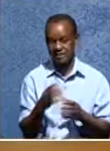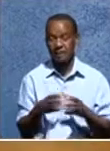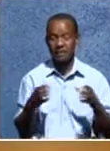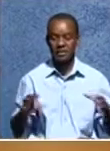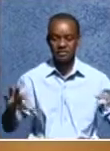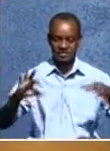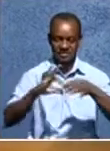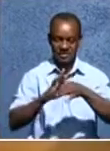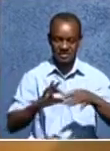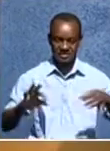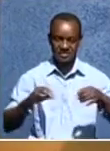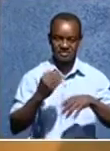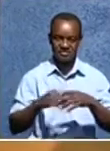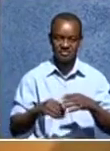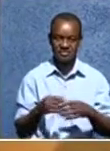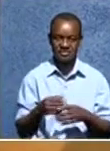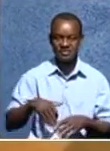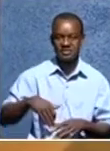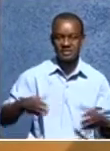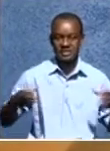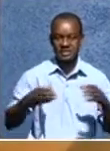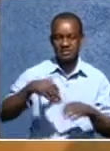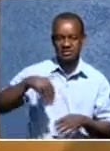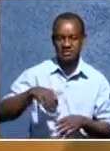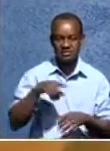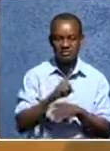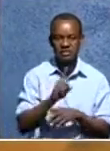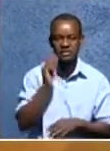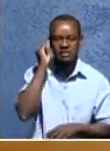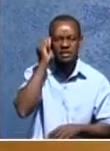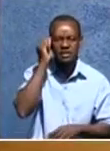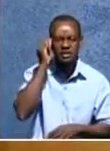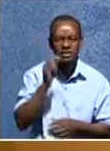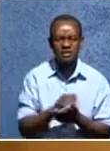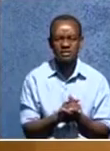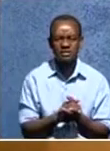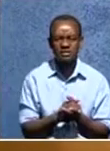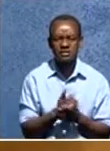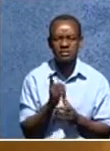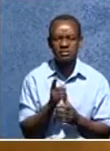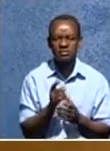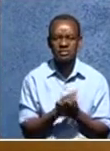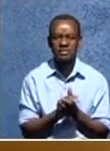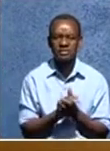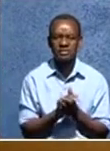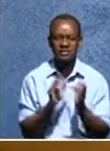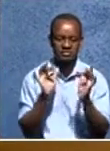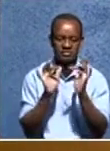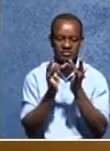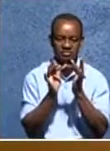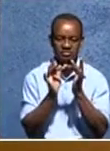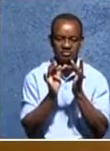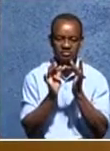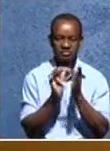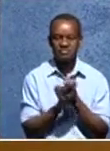that context. First of all, imagine, you know, what is on the website is saying, imagine a sustainable